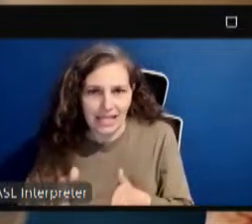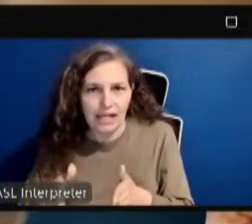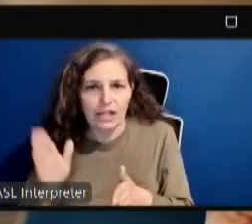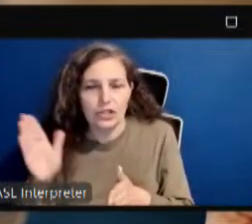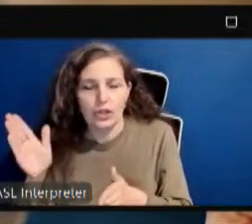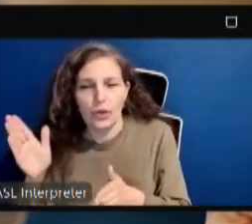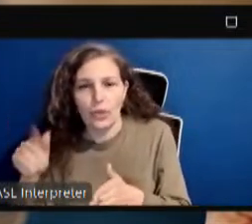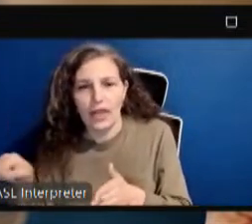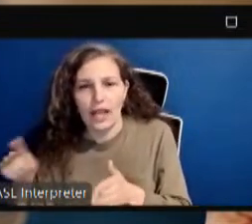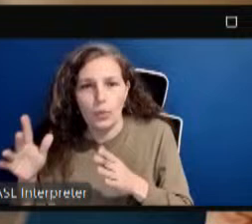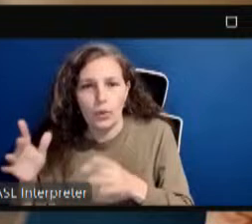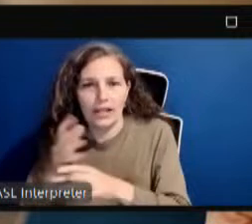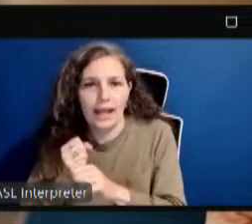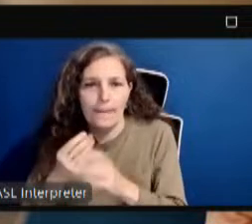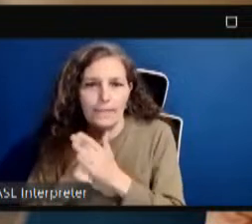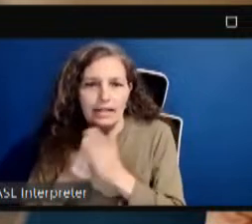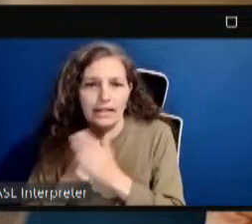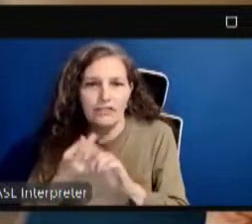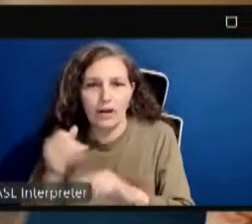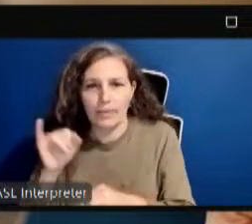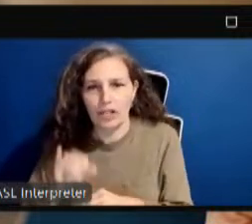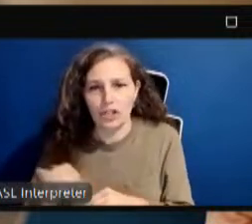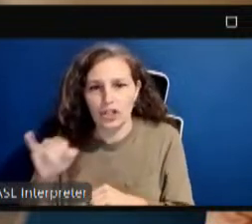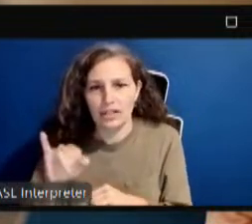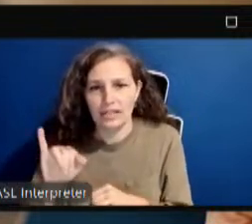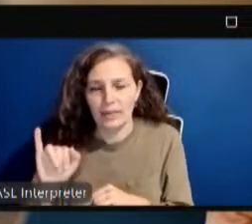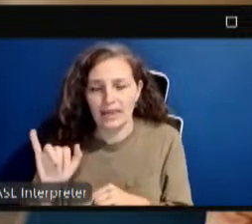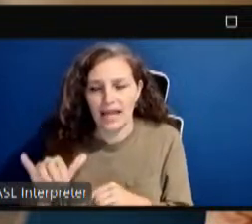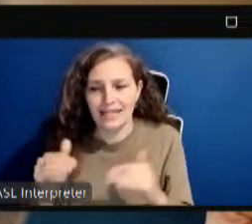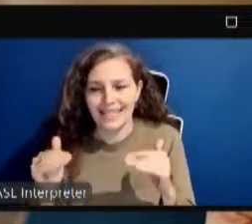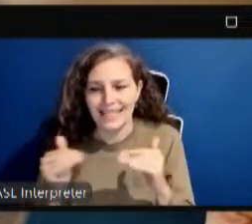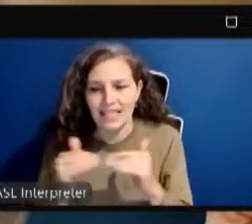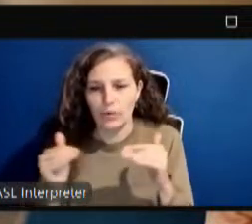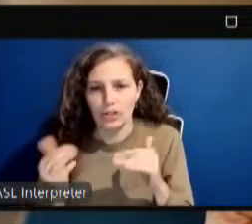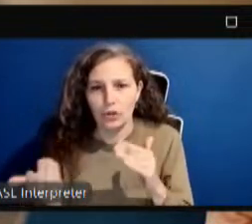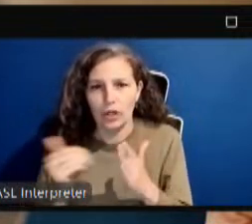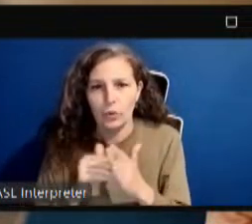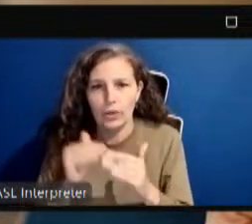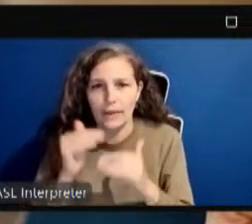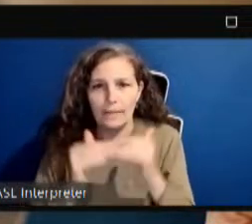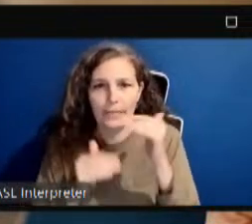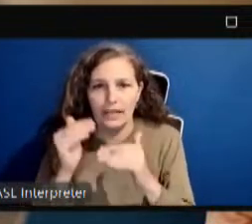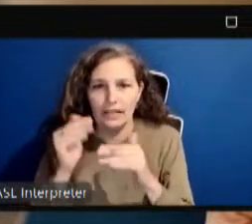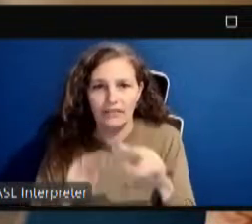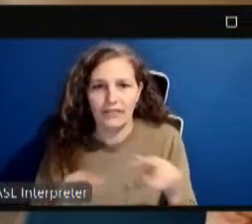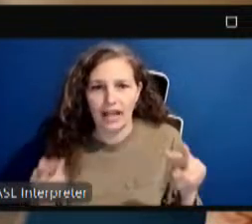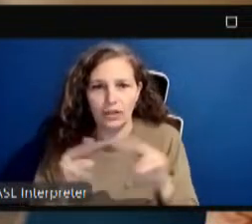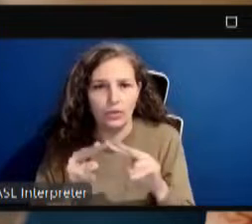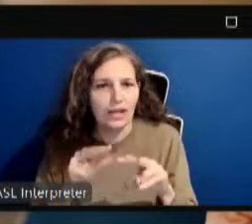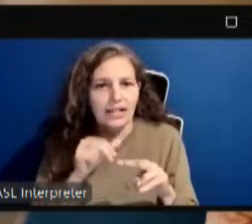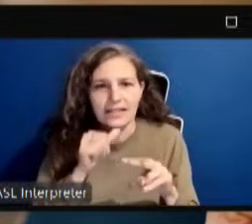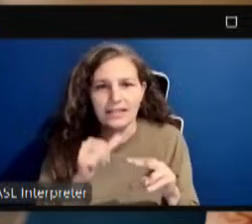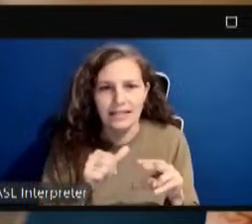in mind, this is an amount equal to a rebuild value, right? Not necessarily to the value of your property.